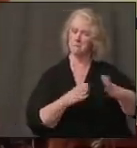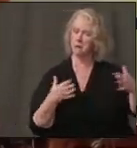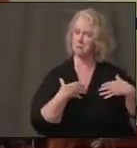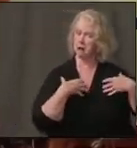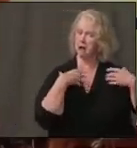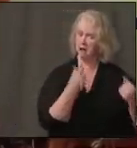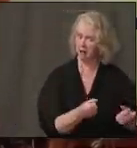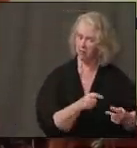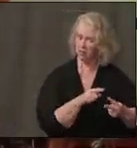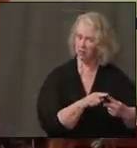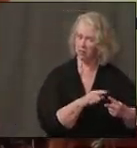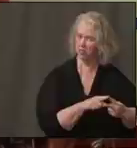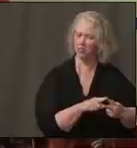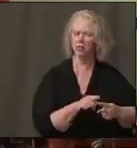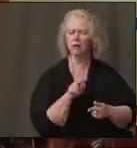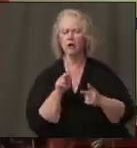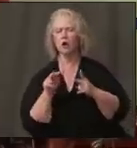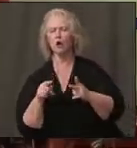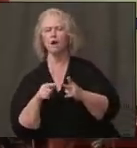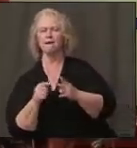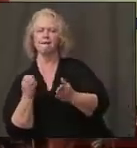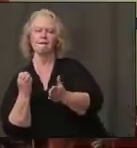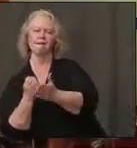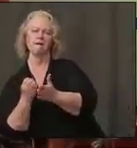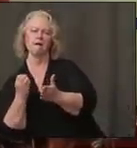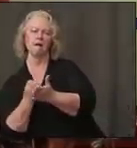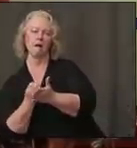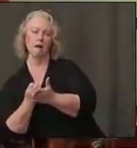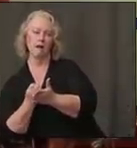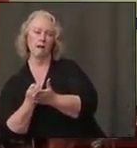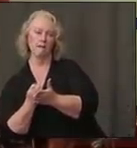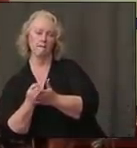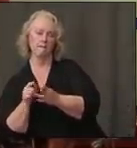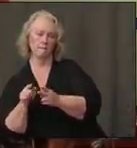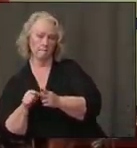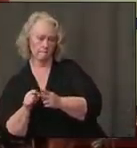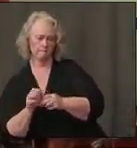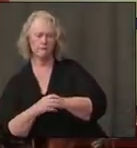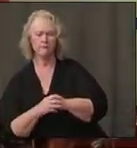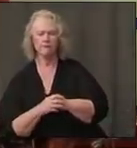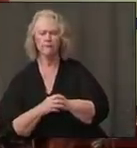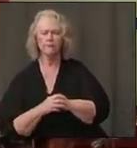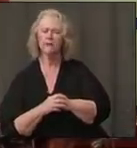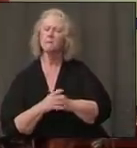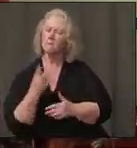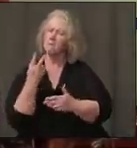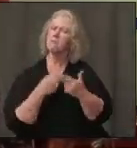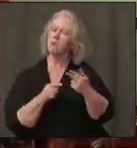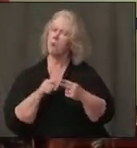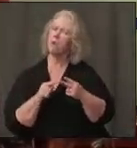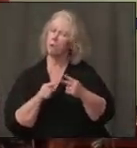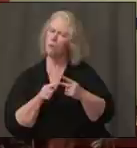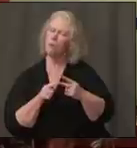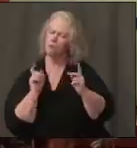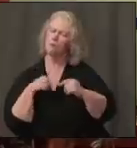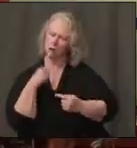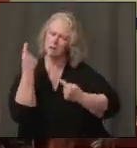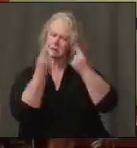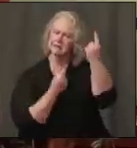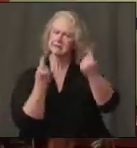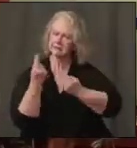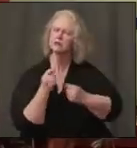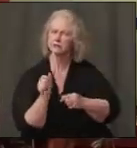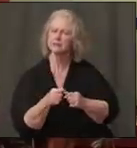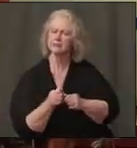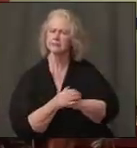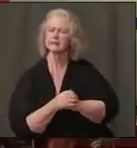one axis and looking at the economic impact on another axis. Both factors need to be taken into account, and